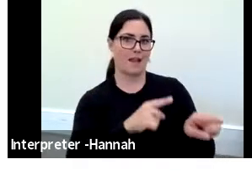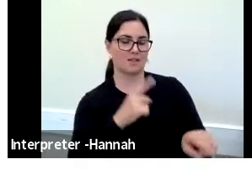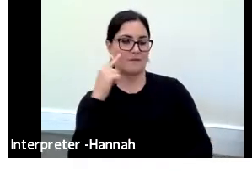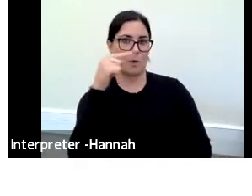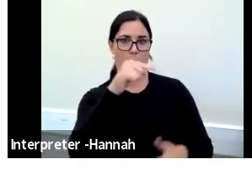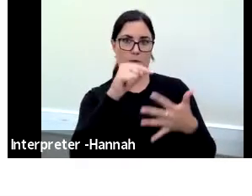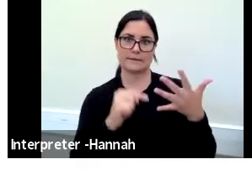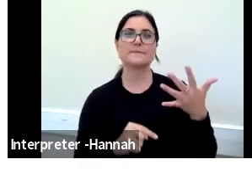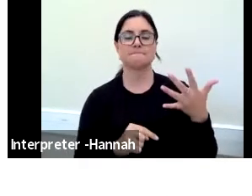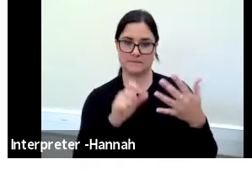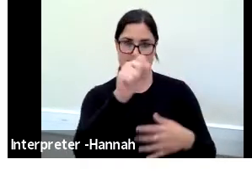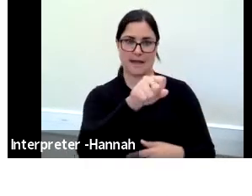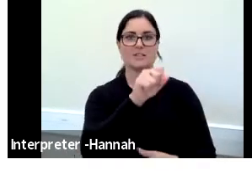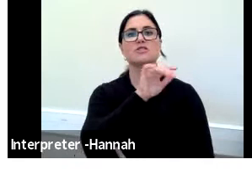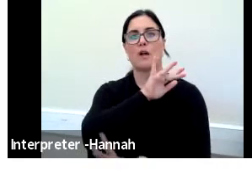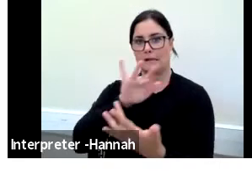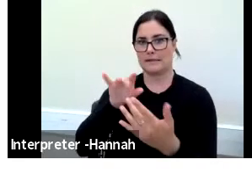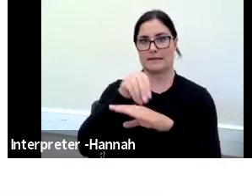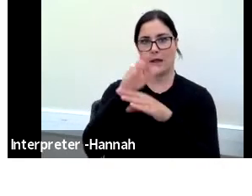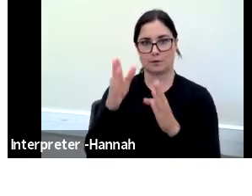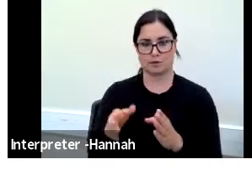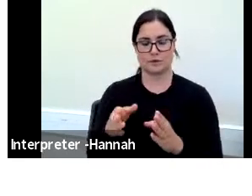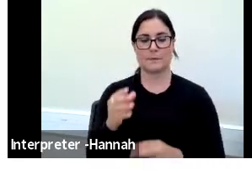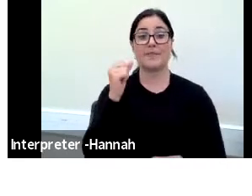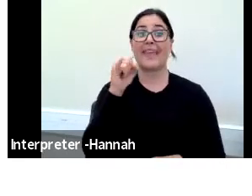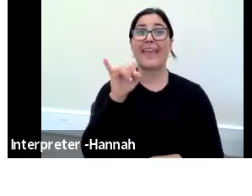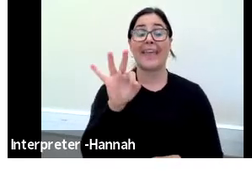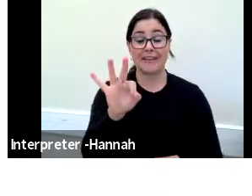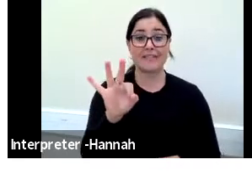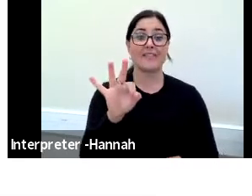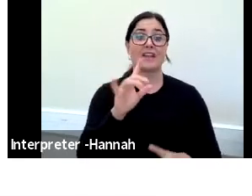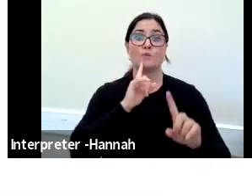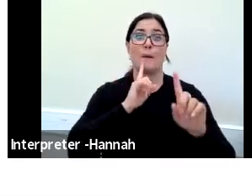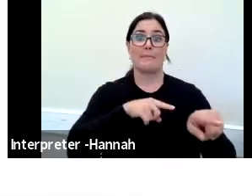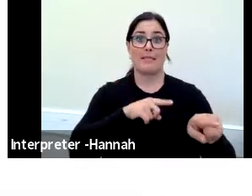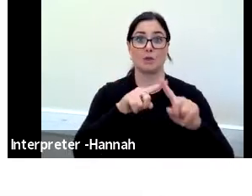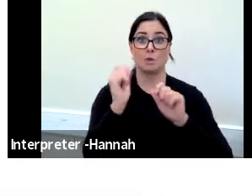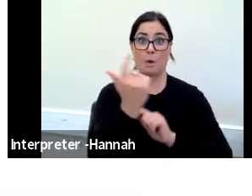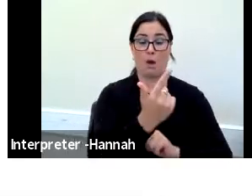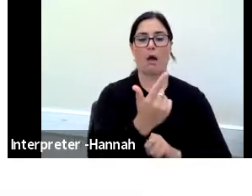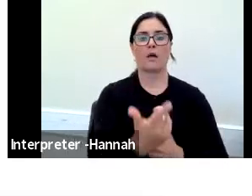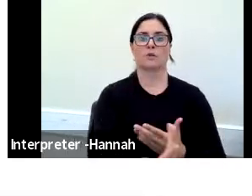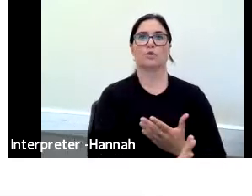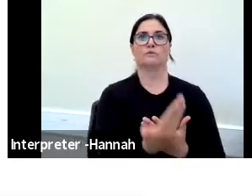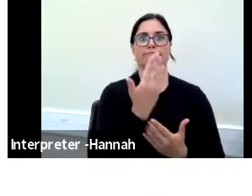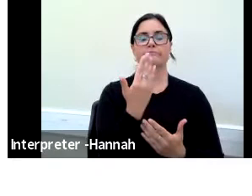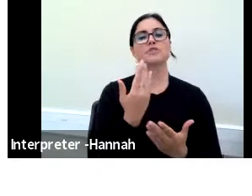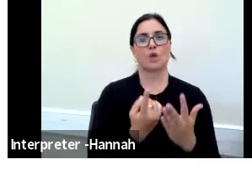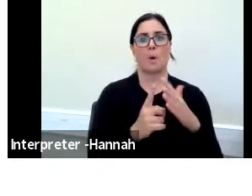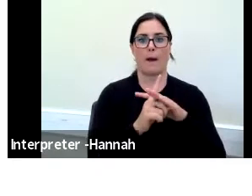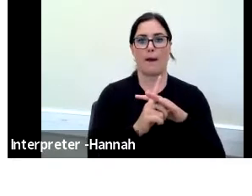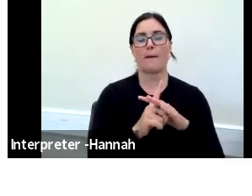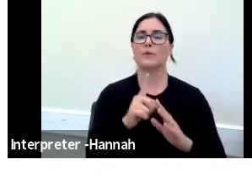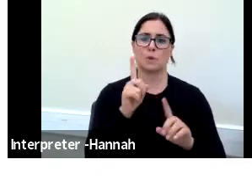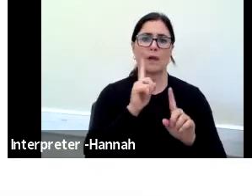those questions regarding the accommodation. But if you accidentally hit reply, it will come to us. So if you end up just hitting reply to